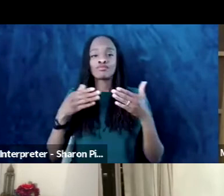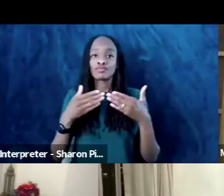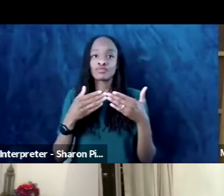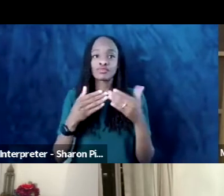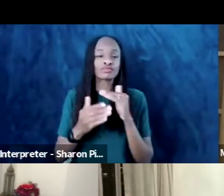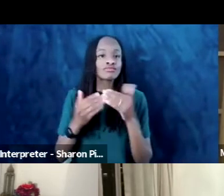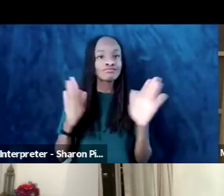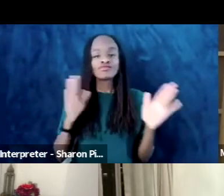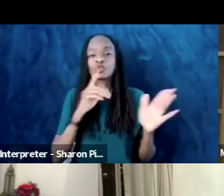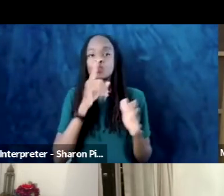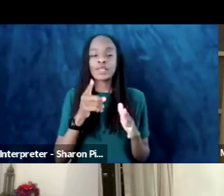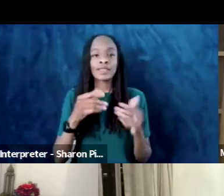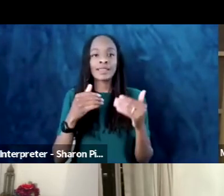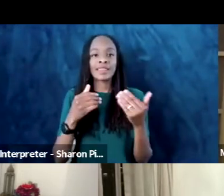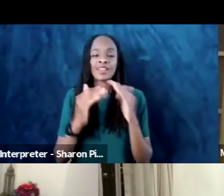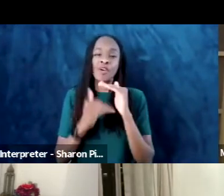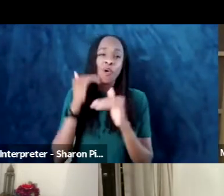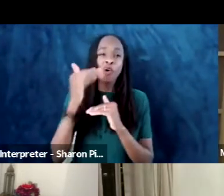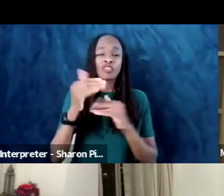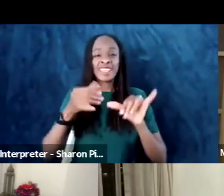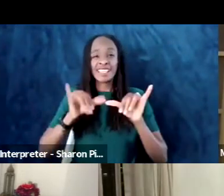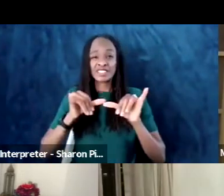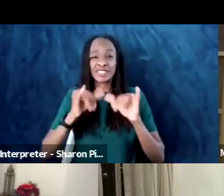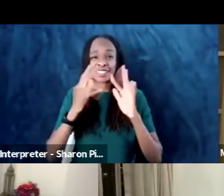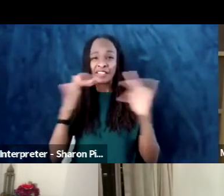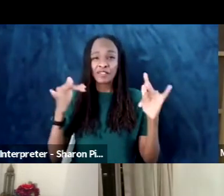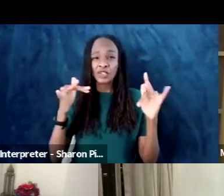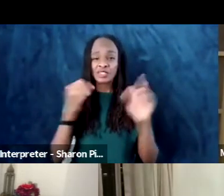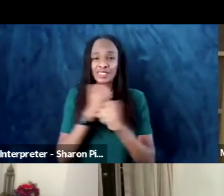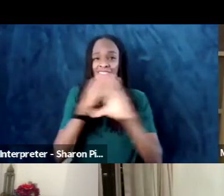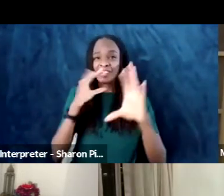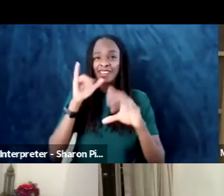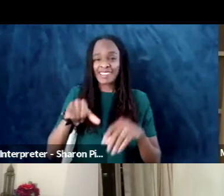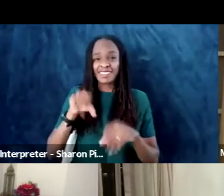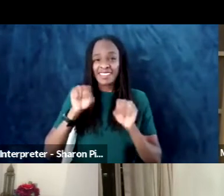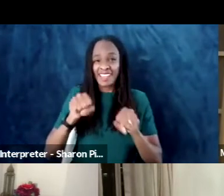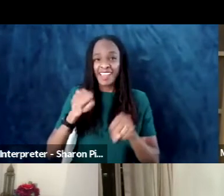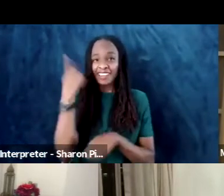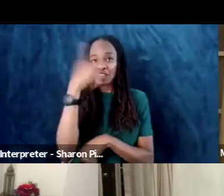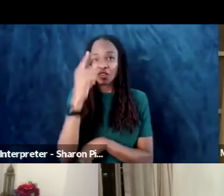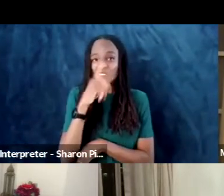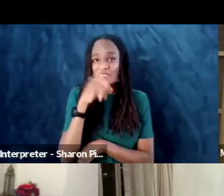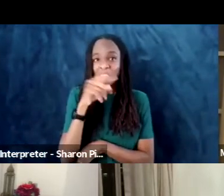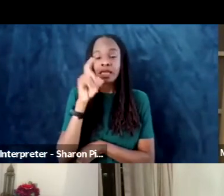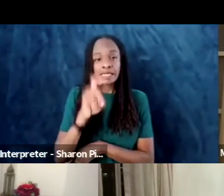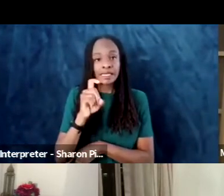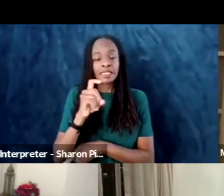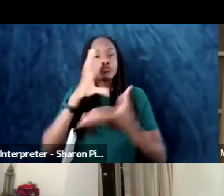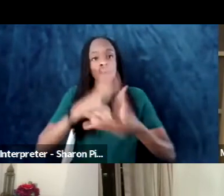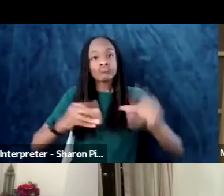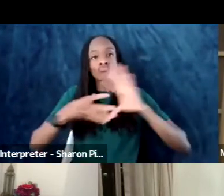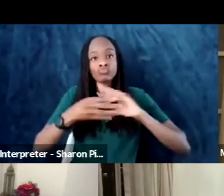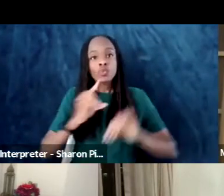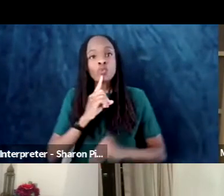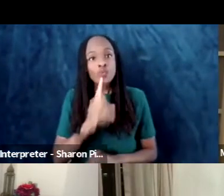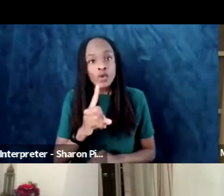engineering diverse scenarios can look artificial and insincere. So we need to tell real stories as much as possible. Real